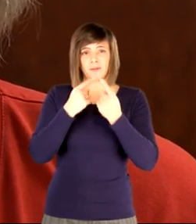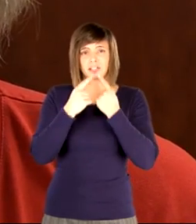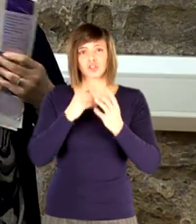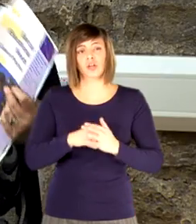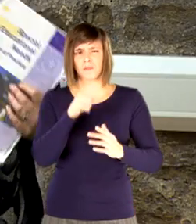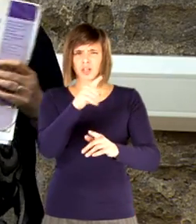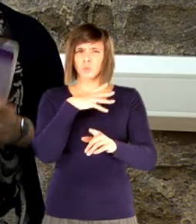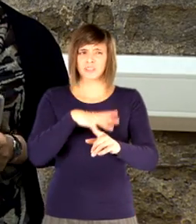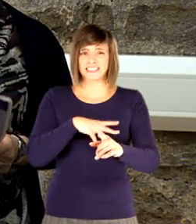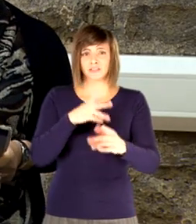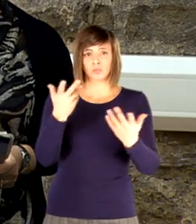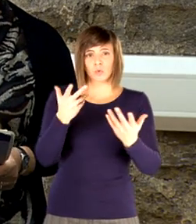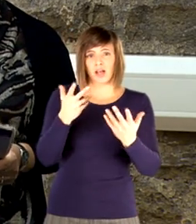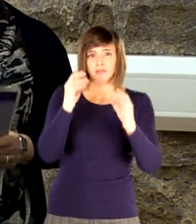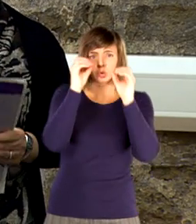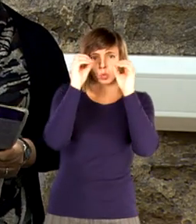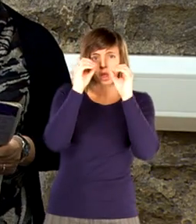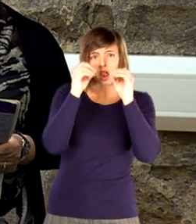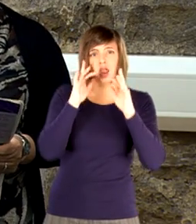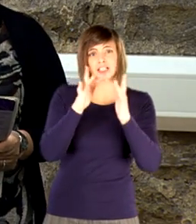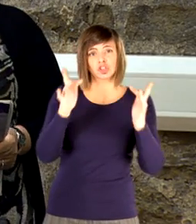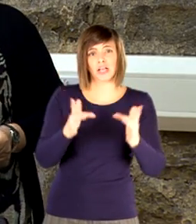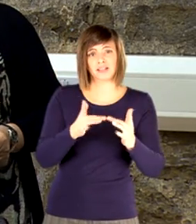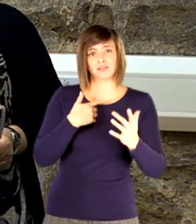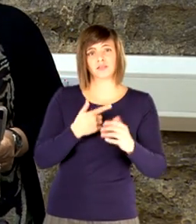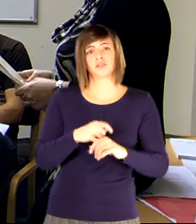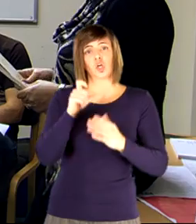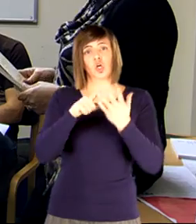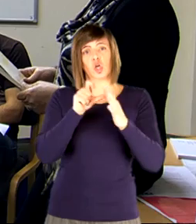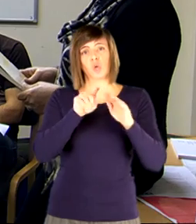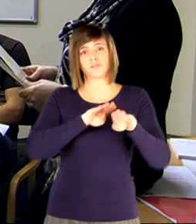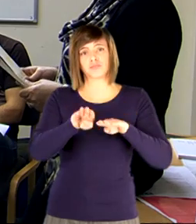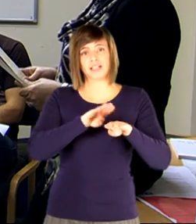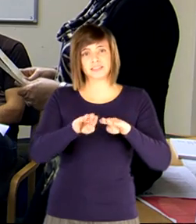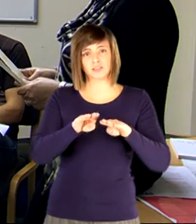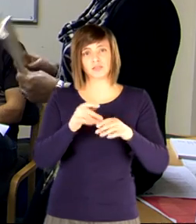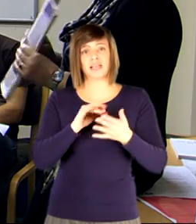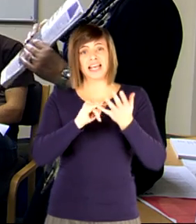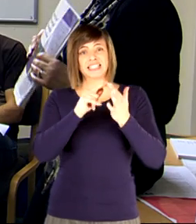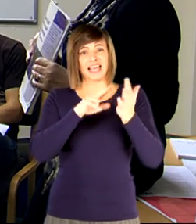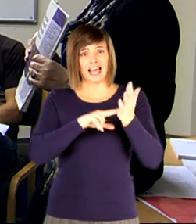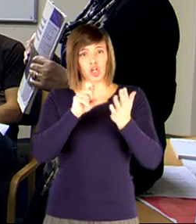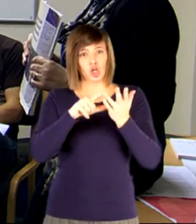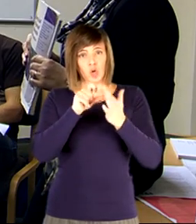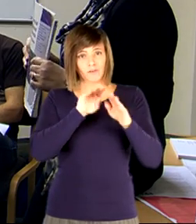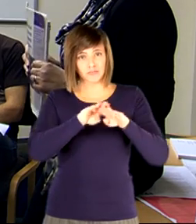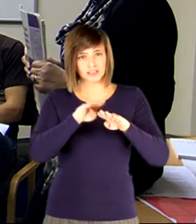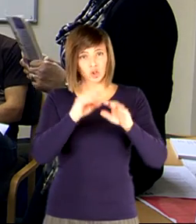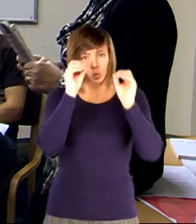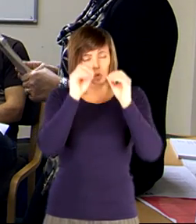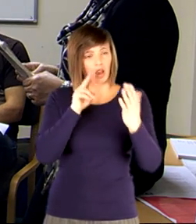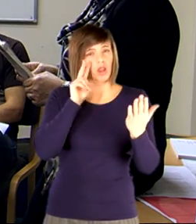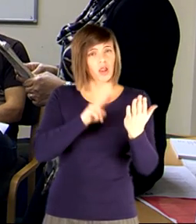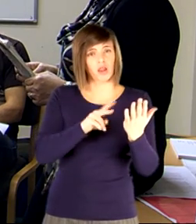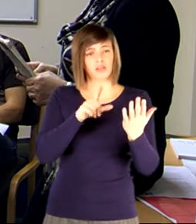quantified. Well, I would recommend you get a copy. You can get a copy just by doing a Google search. If you do a Google search on SEN Code of